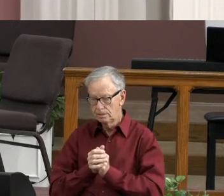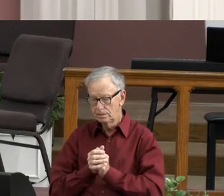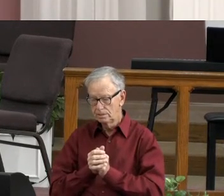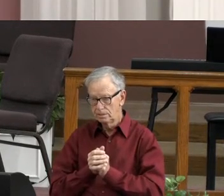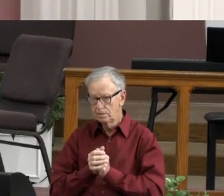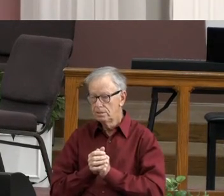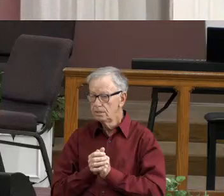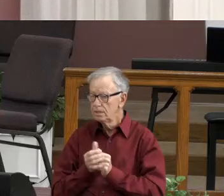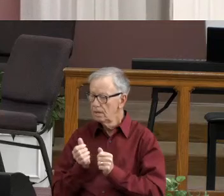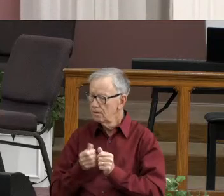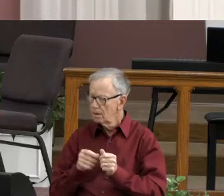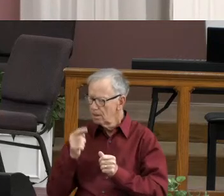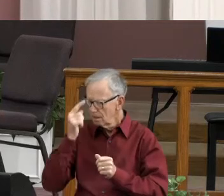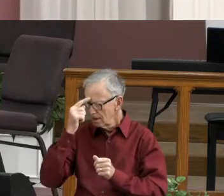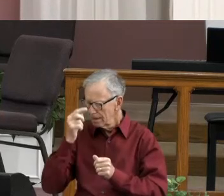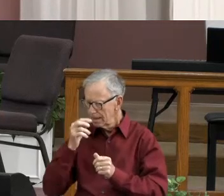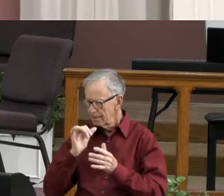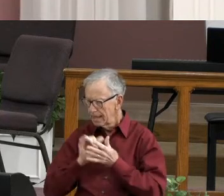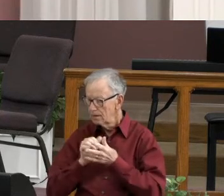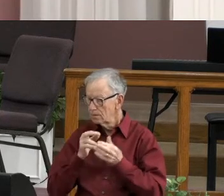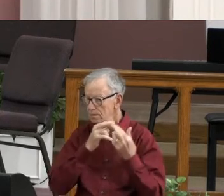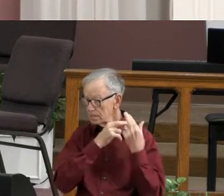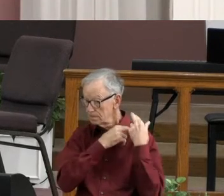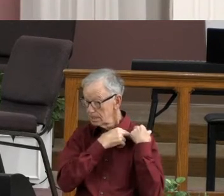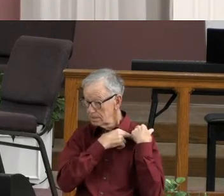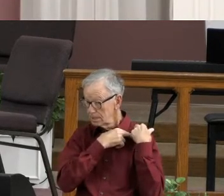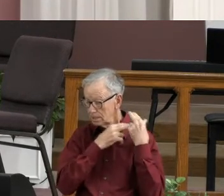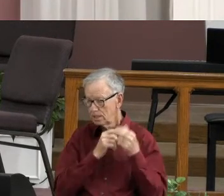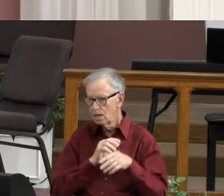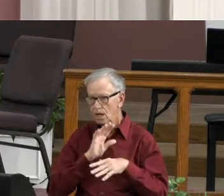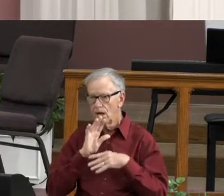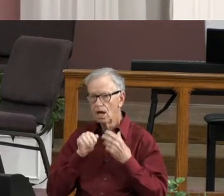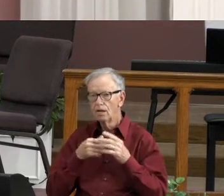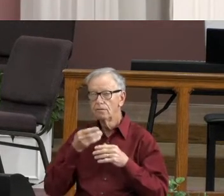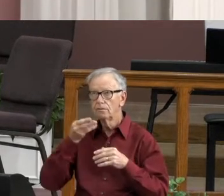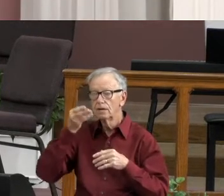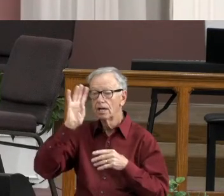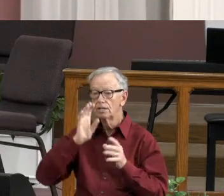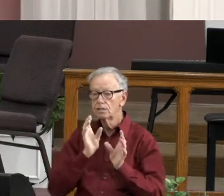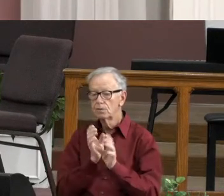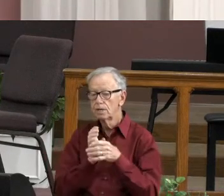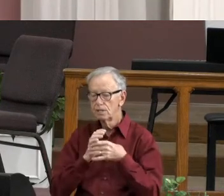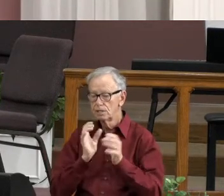Have you ever thought of that responsibility? All of God's creation